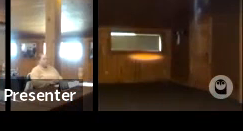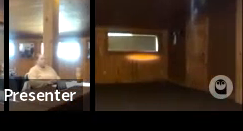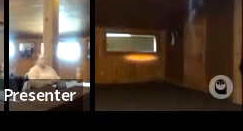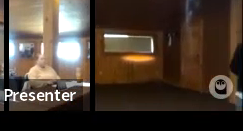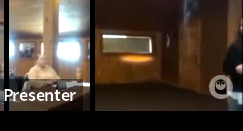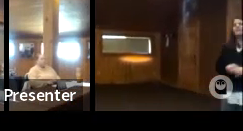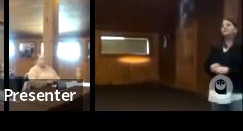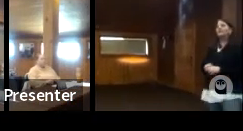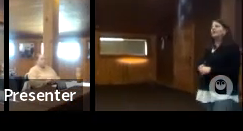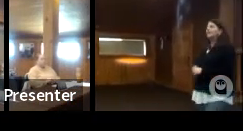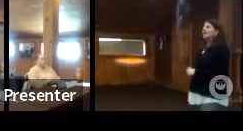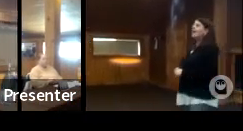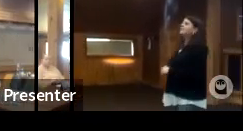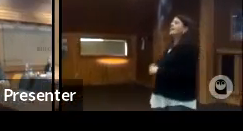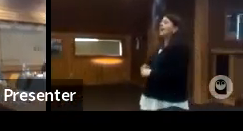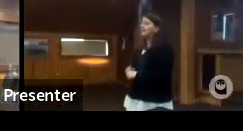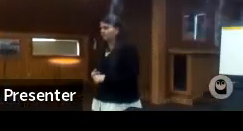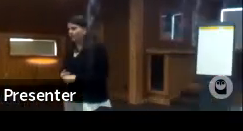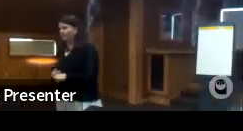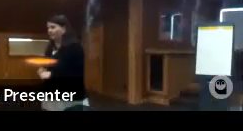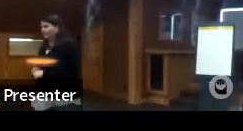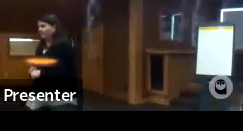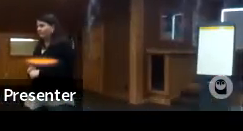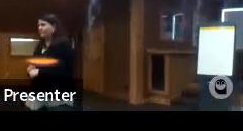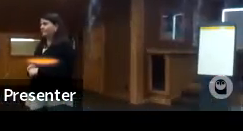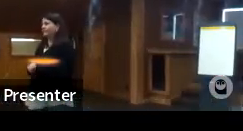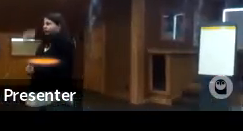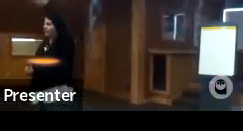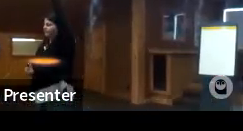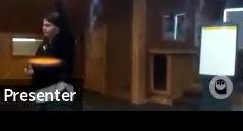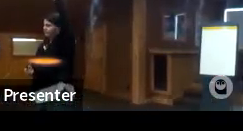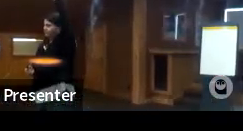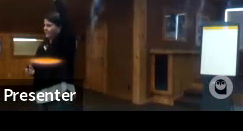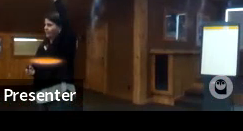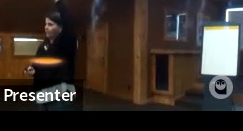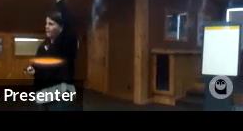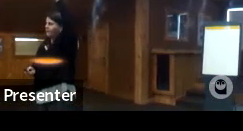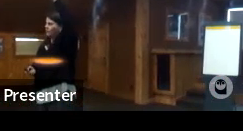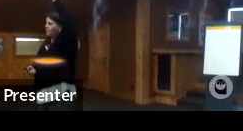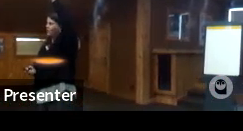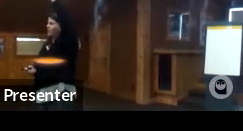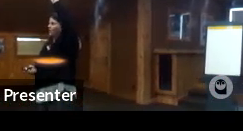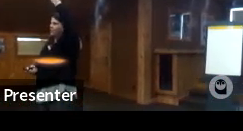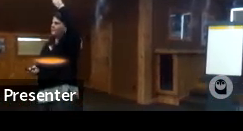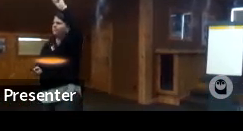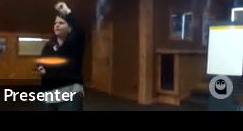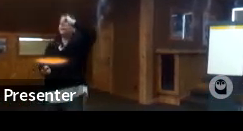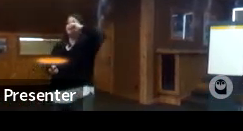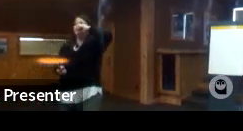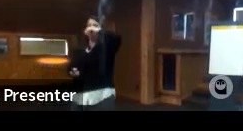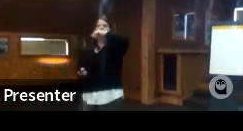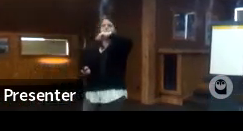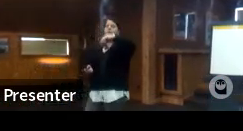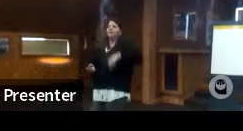Okay, so how many of you have testified as an expert? Raise your hand. And I won't make you share comments,